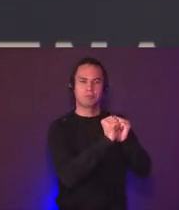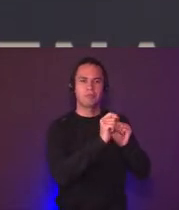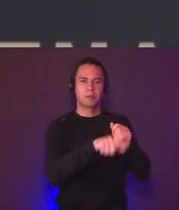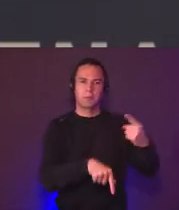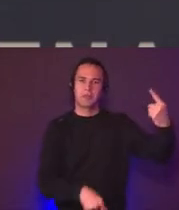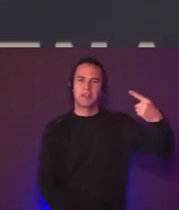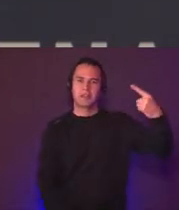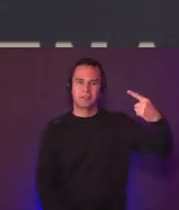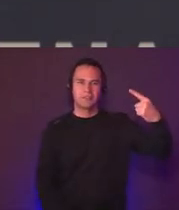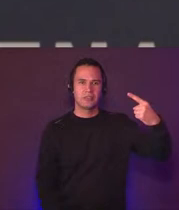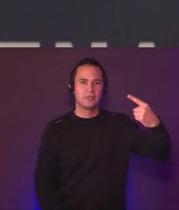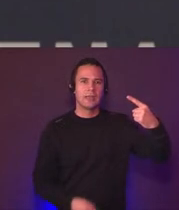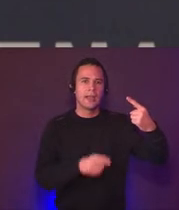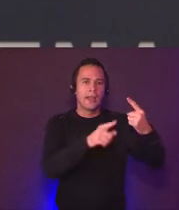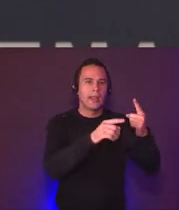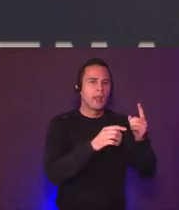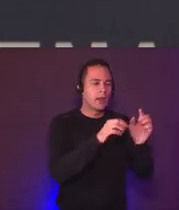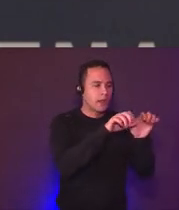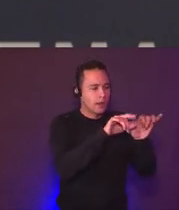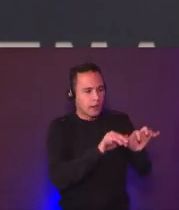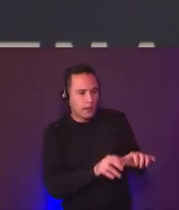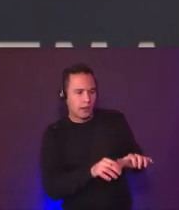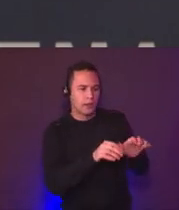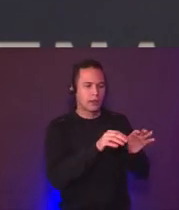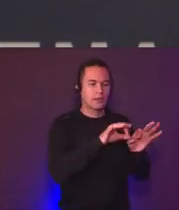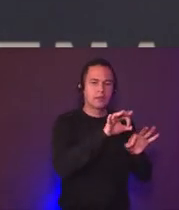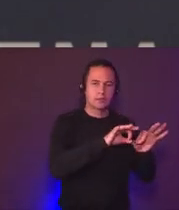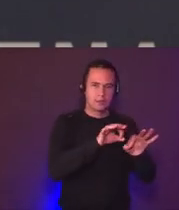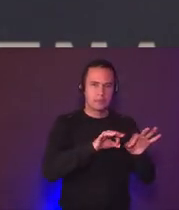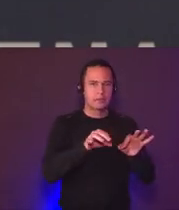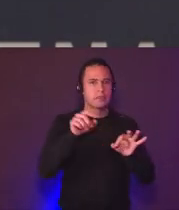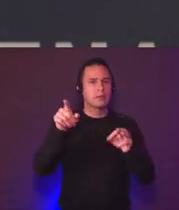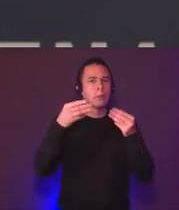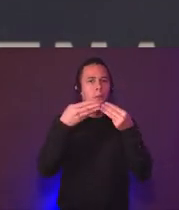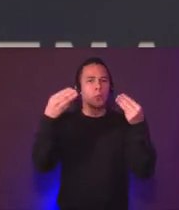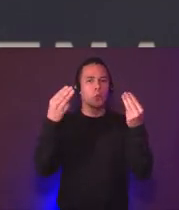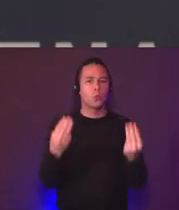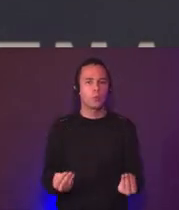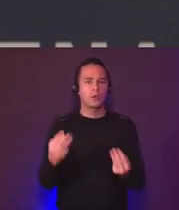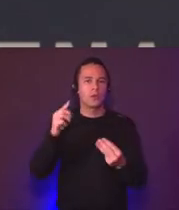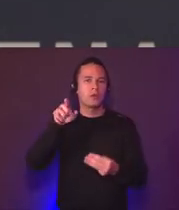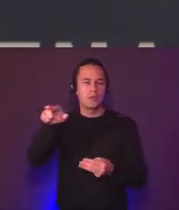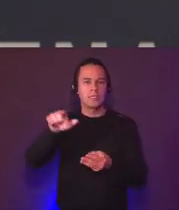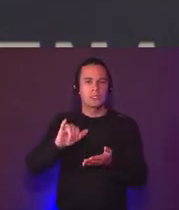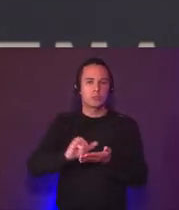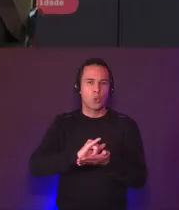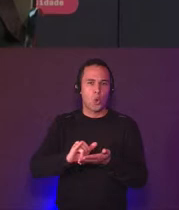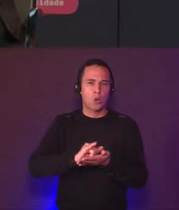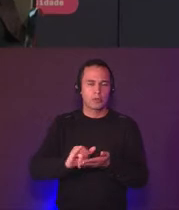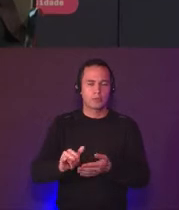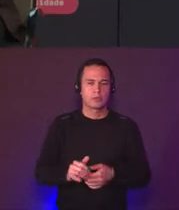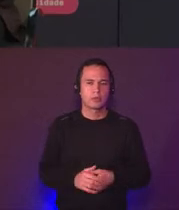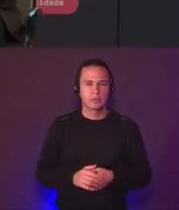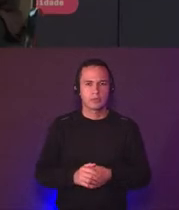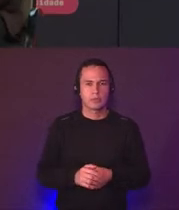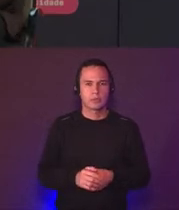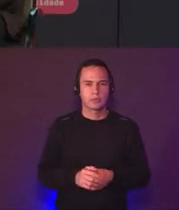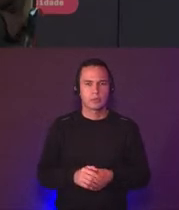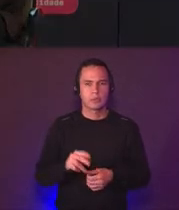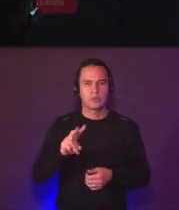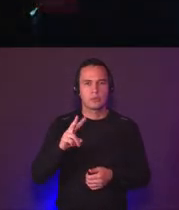the interactive news team at the New York Times. Let's hear Adam Pilhofer.